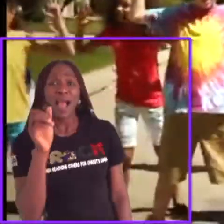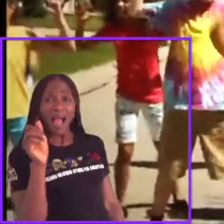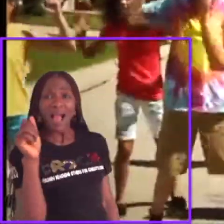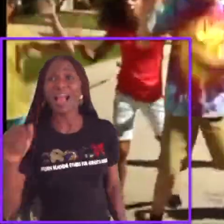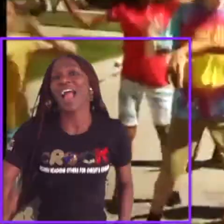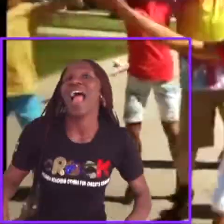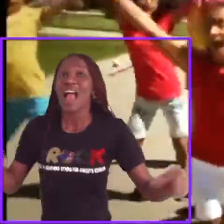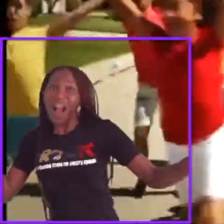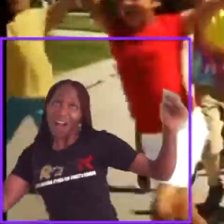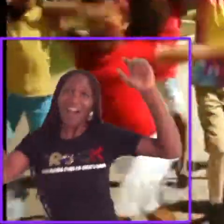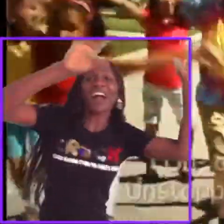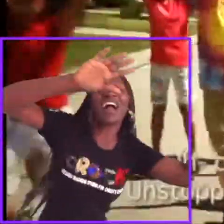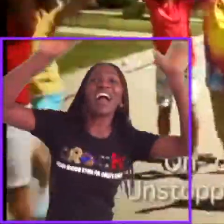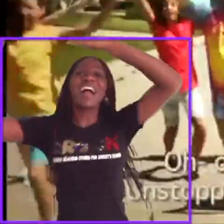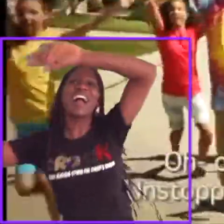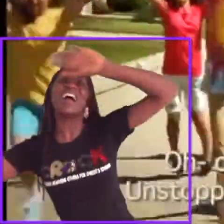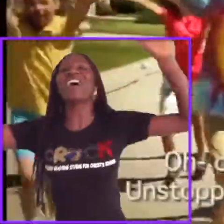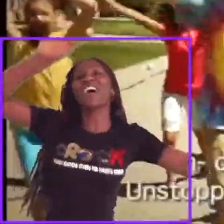Hit it. Go.